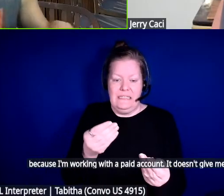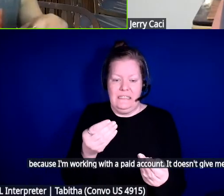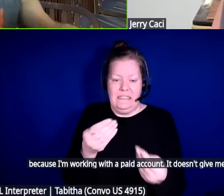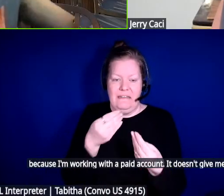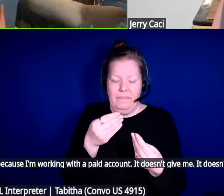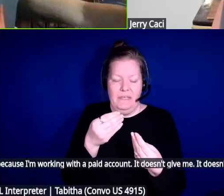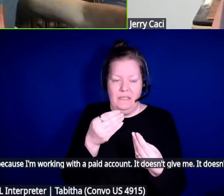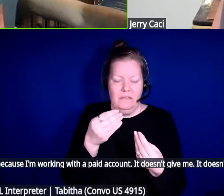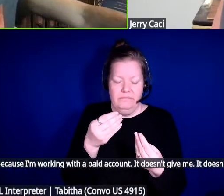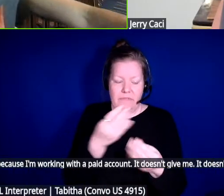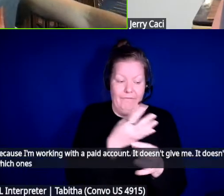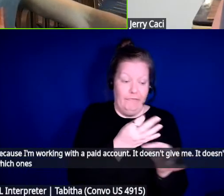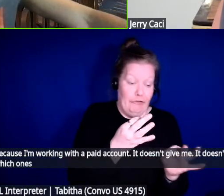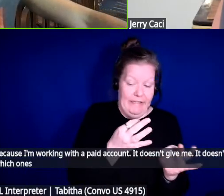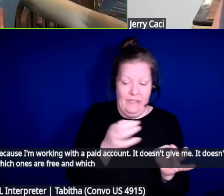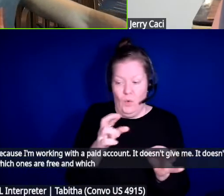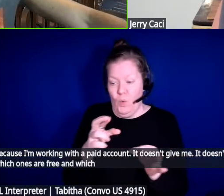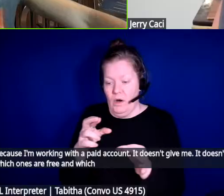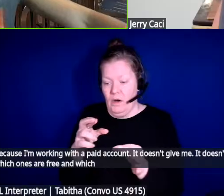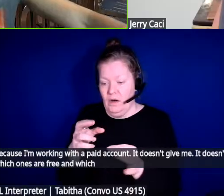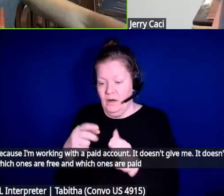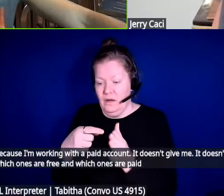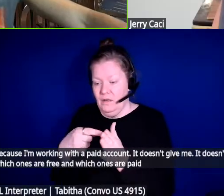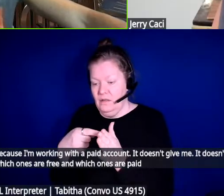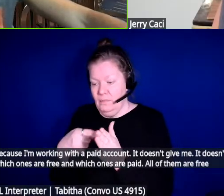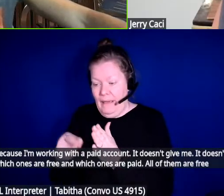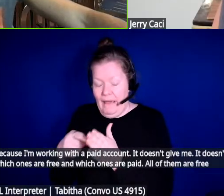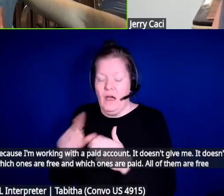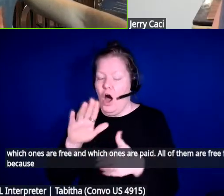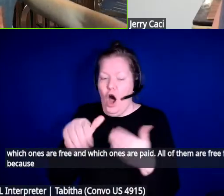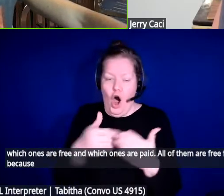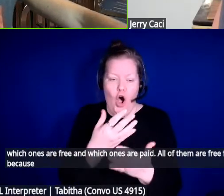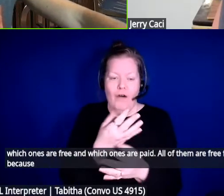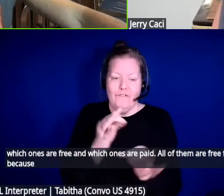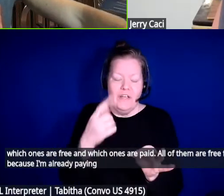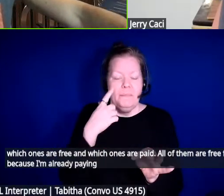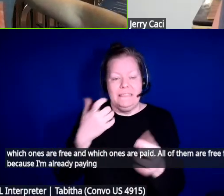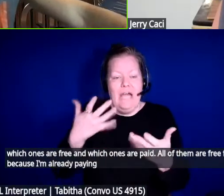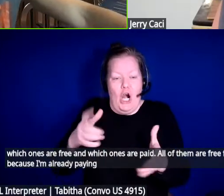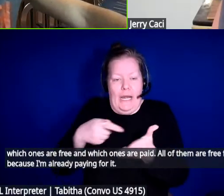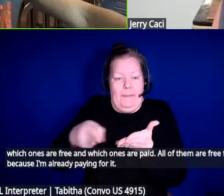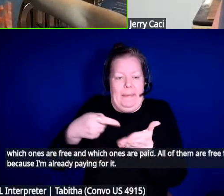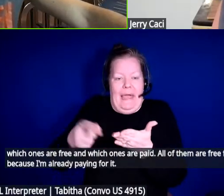show me which ones are free and which ones are paid. All of them are free for me because I'm already paying for it.